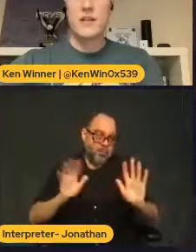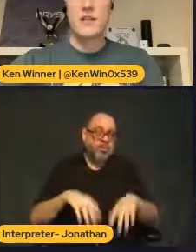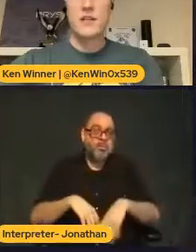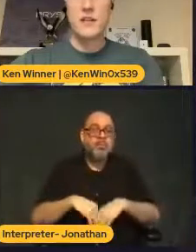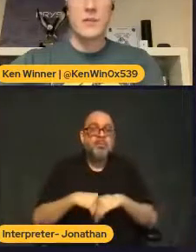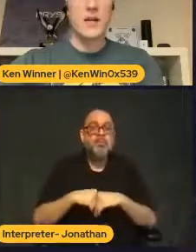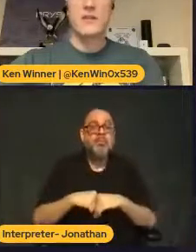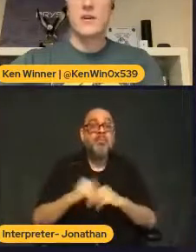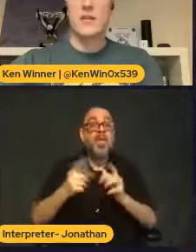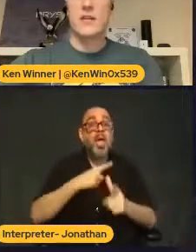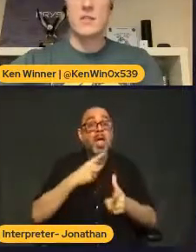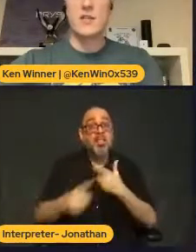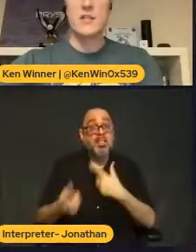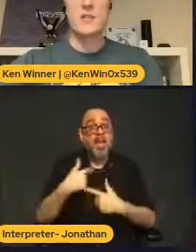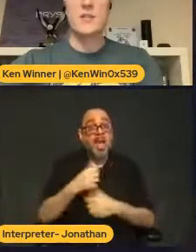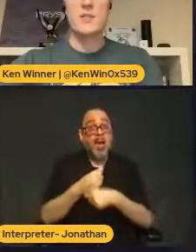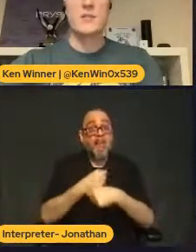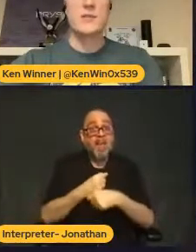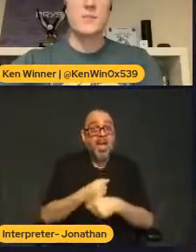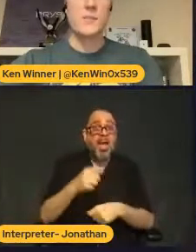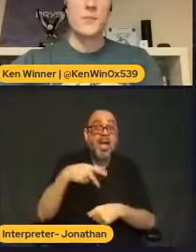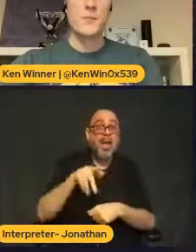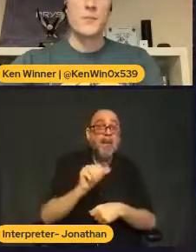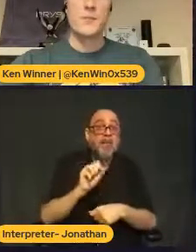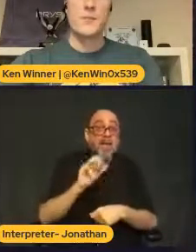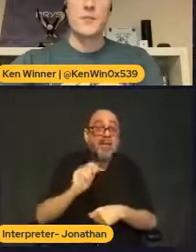automatically create these like Pascal case project types,